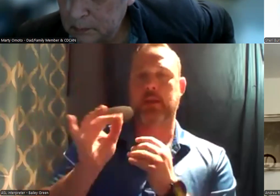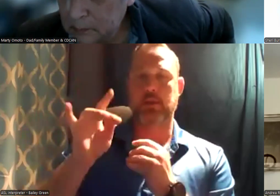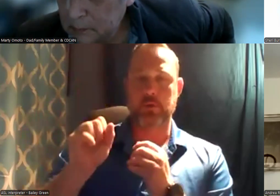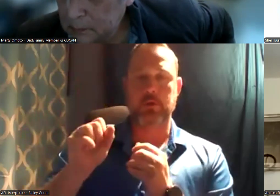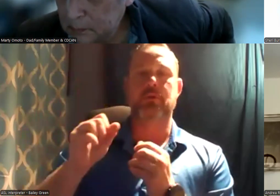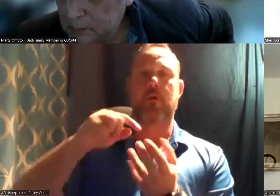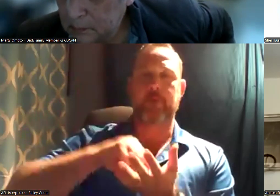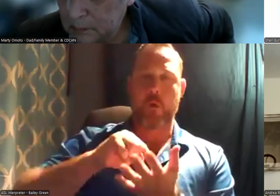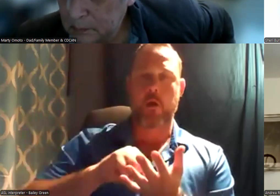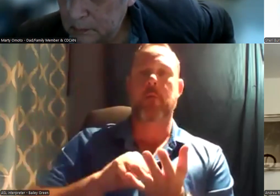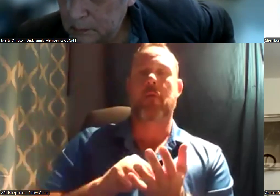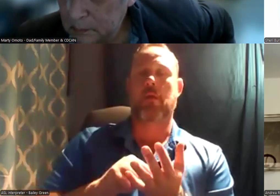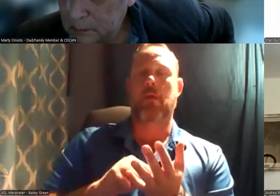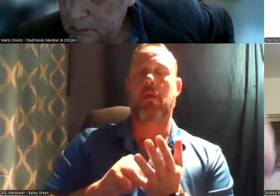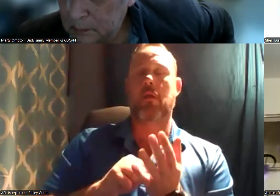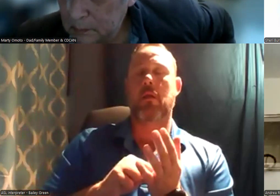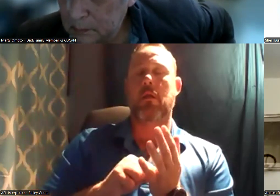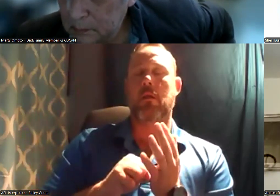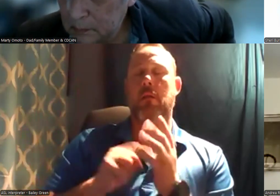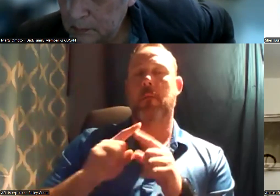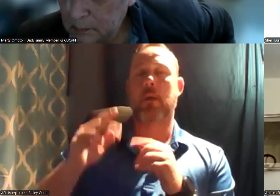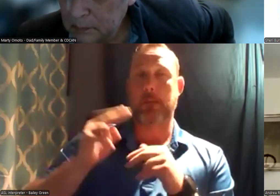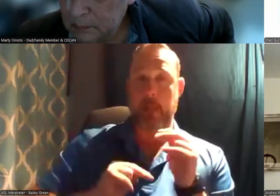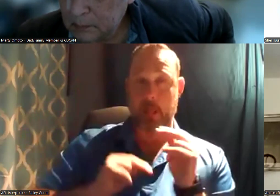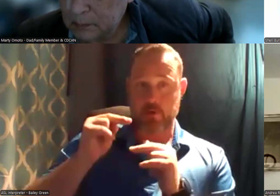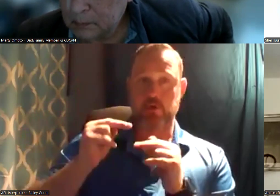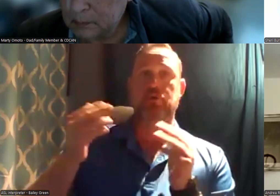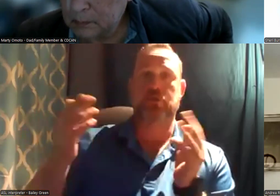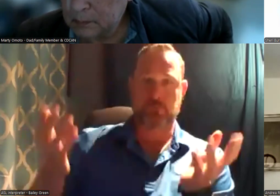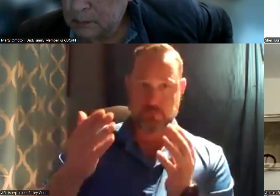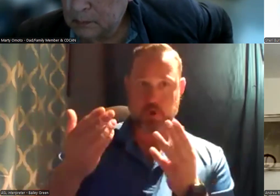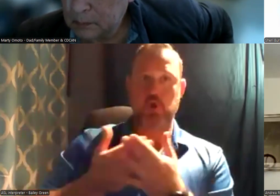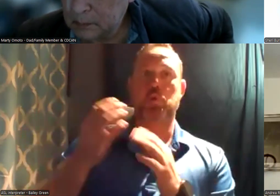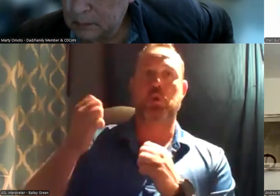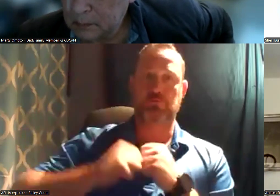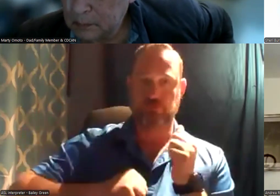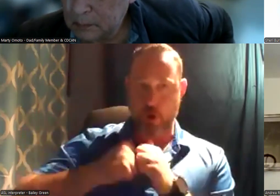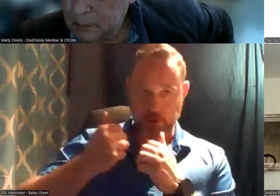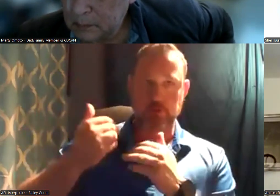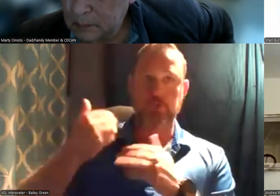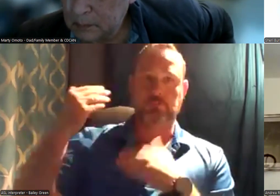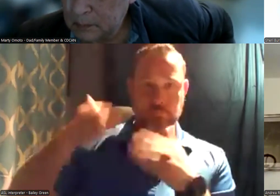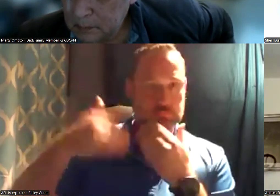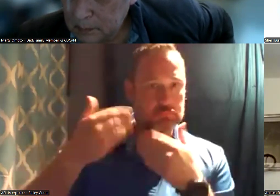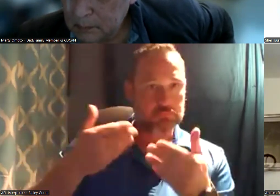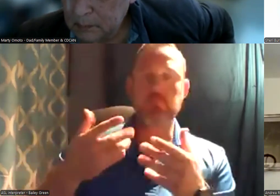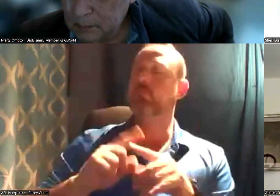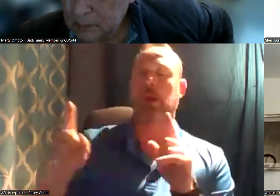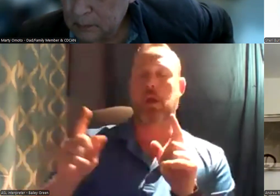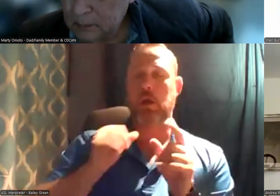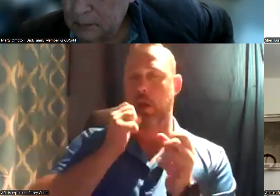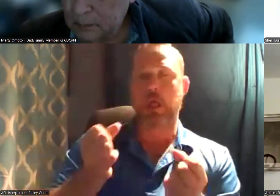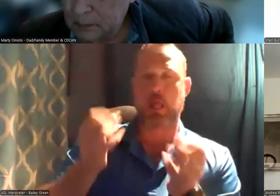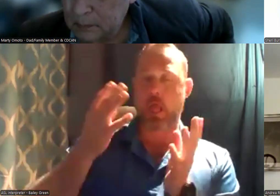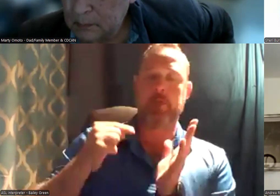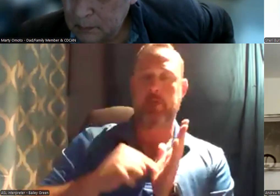affordable. But the buildings are coming up, the new constructions are coming up, but there's not a lot of